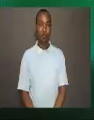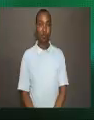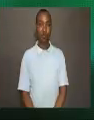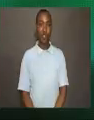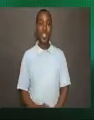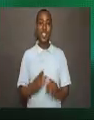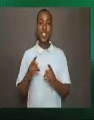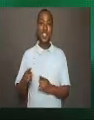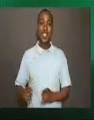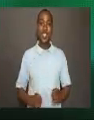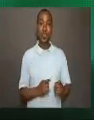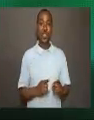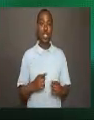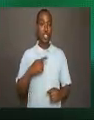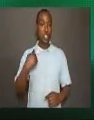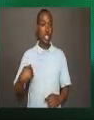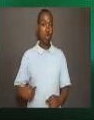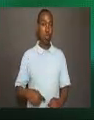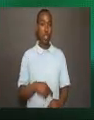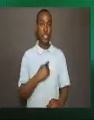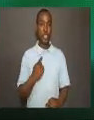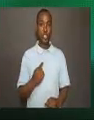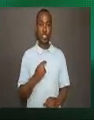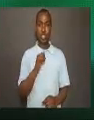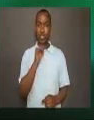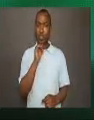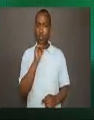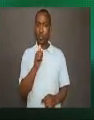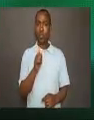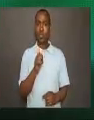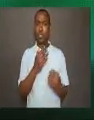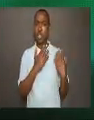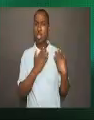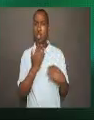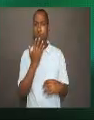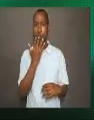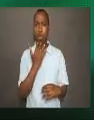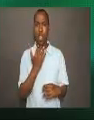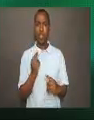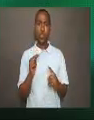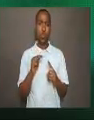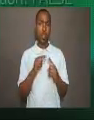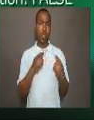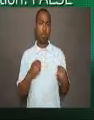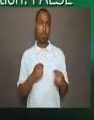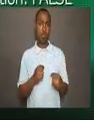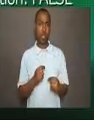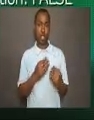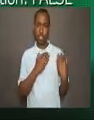Systemic circulation does not carry blood towards the heart.